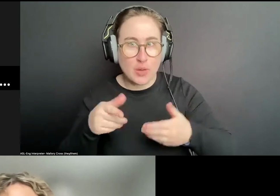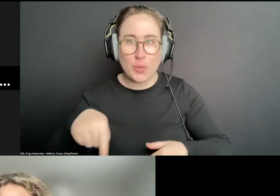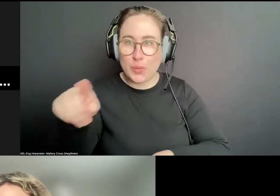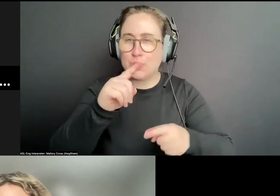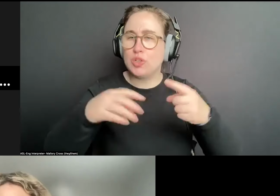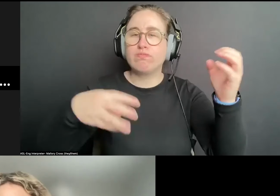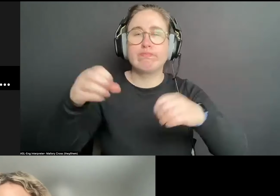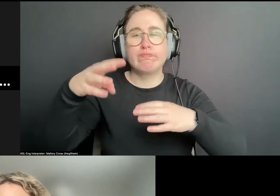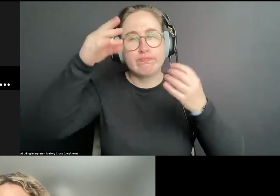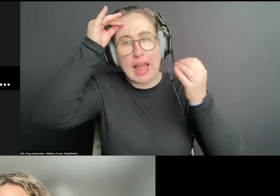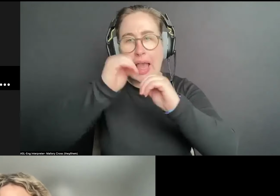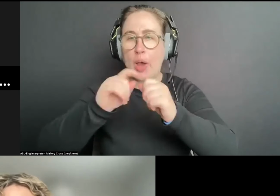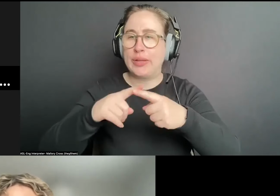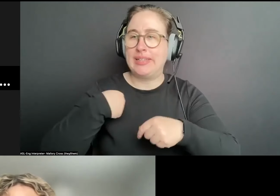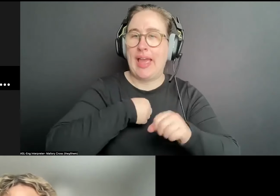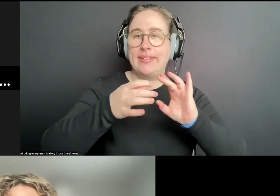can all collaborate.